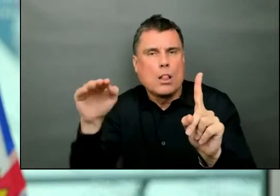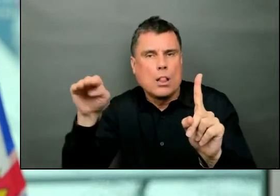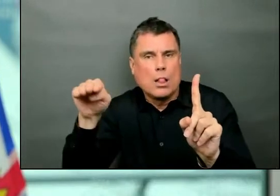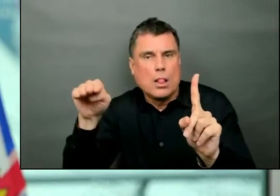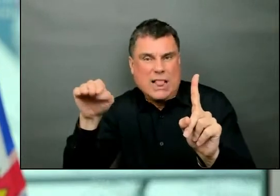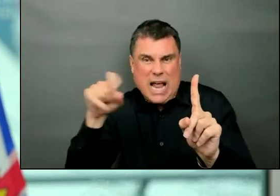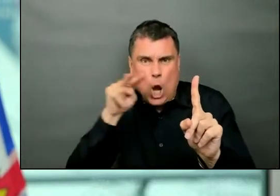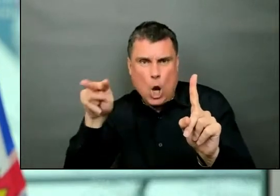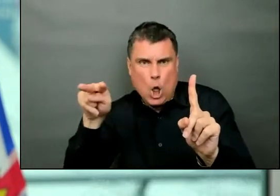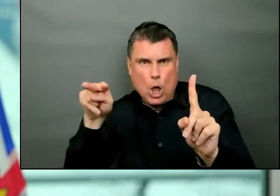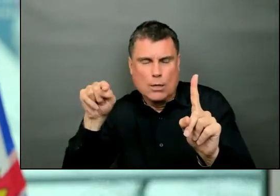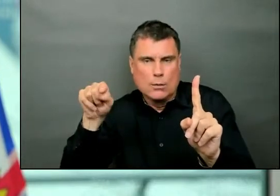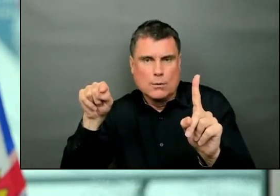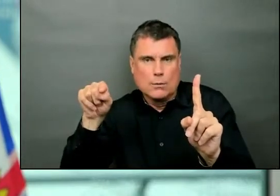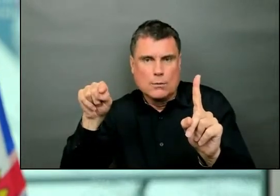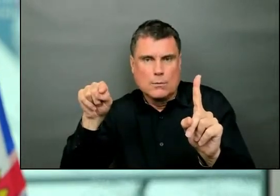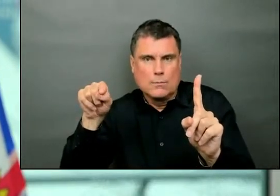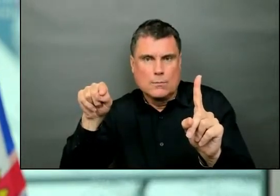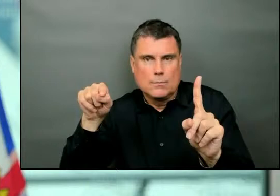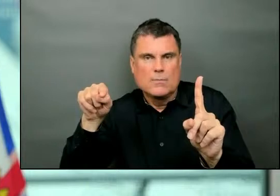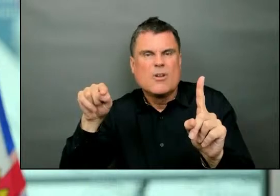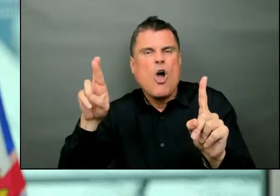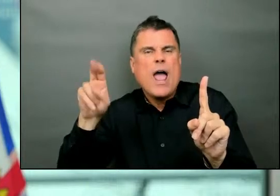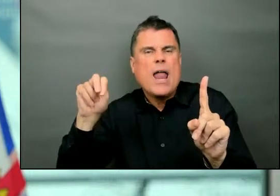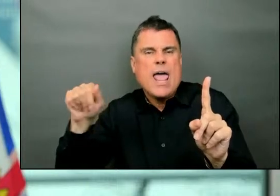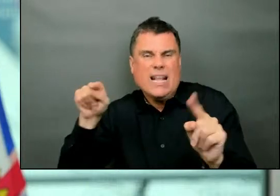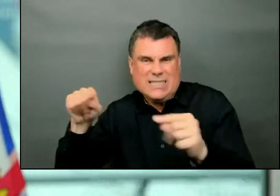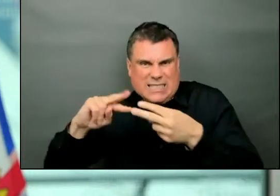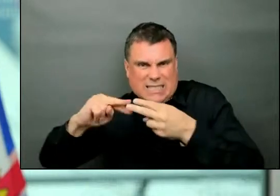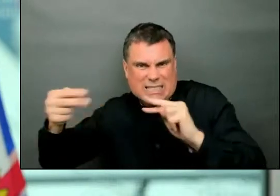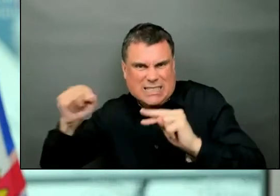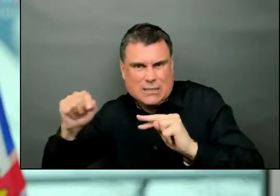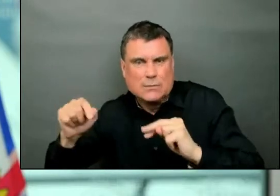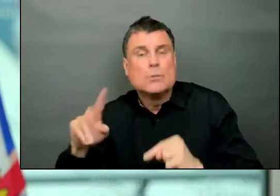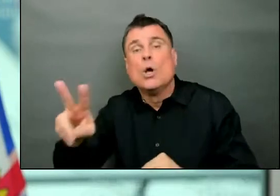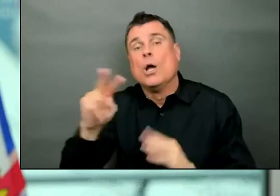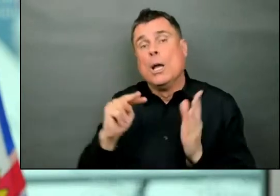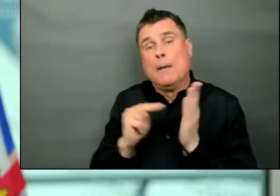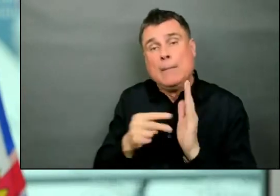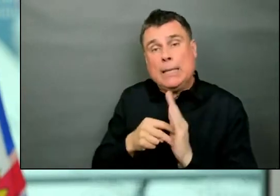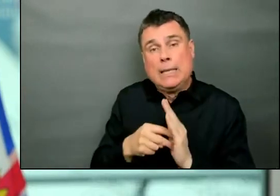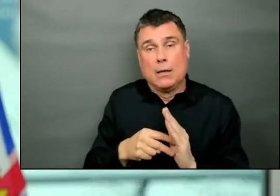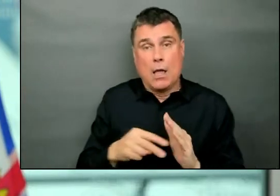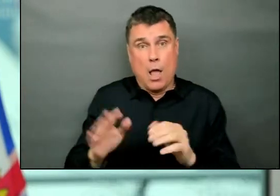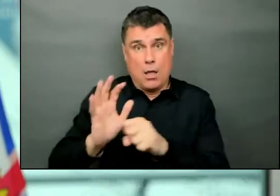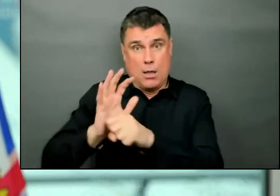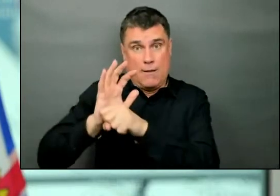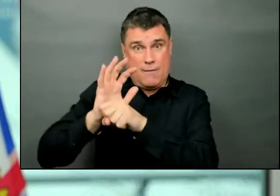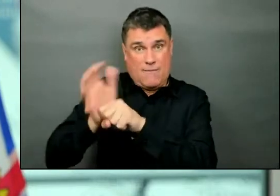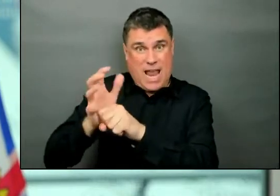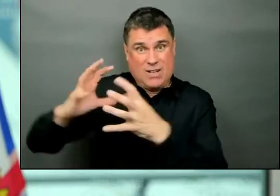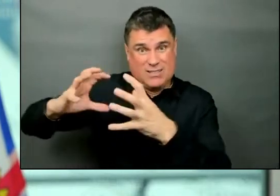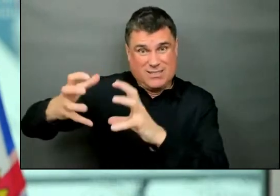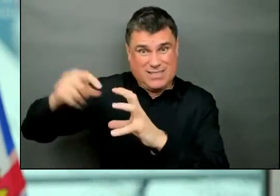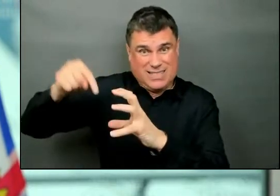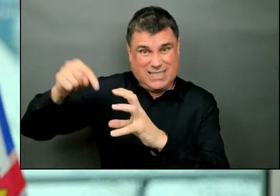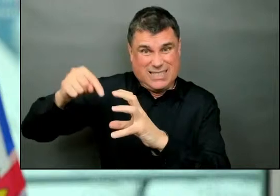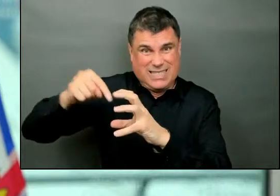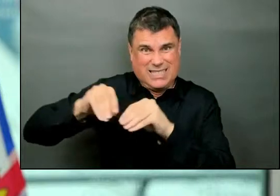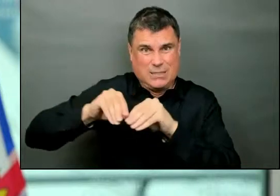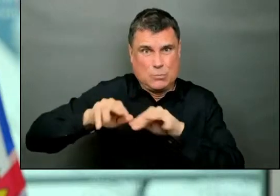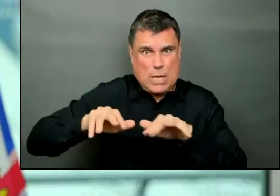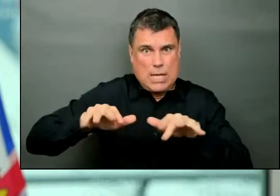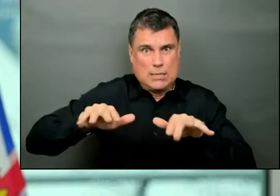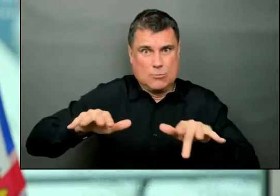20%, and that is a reflection that this virus is circulating in our communities around the province,